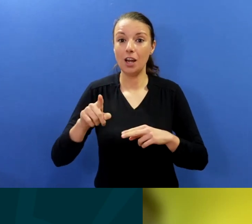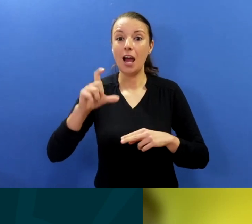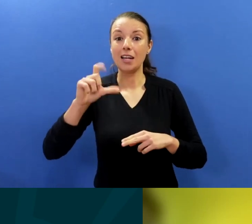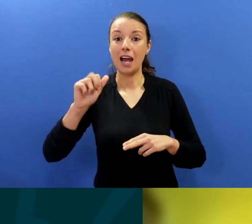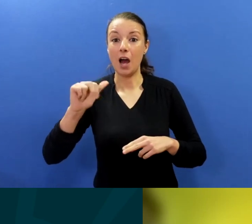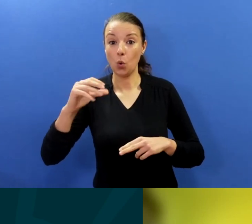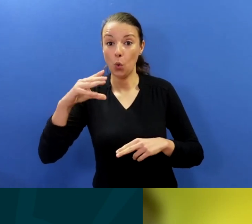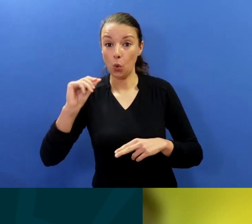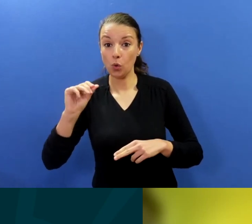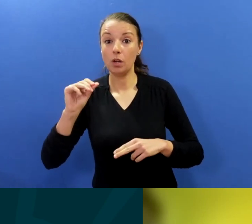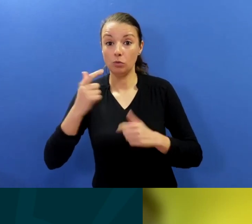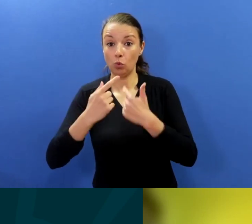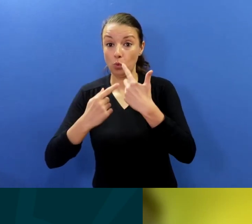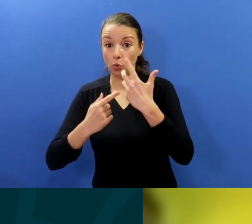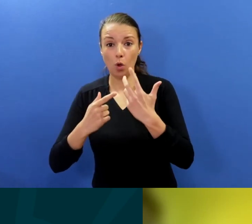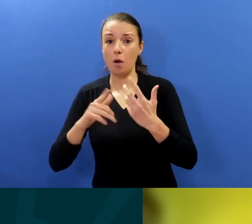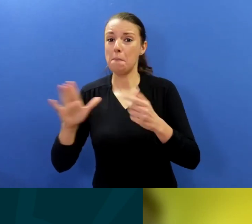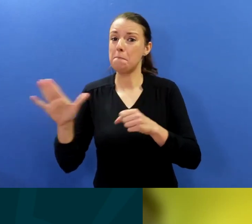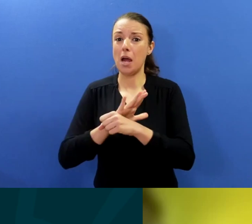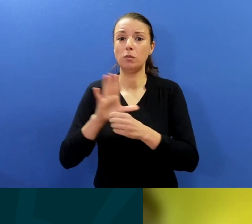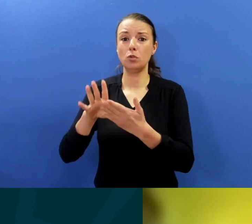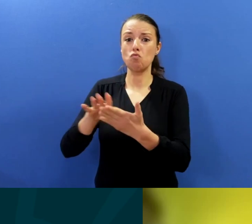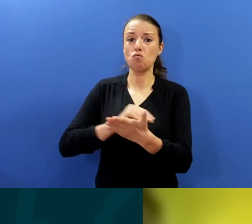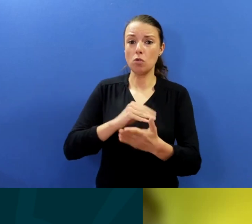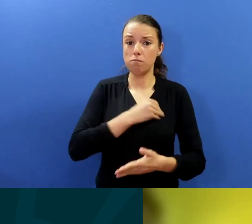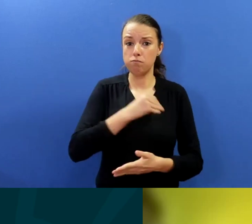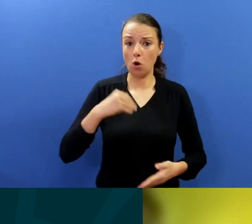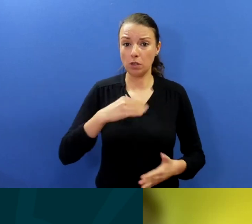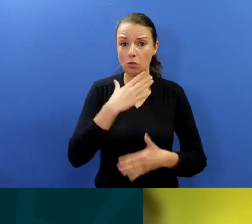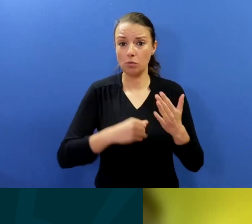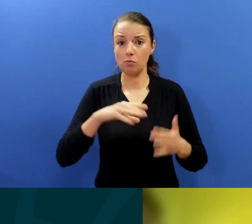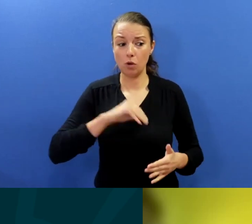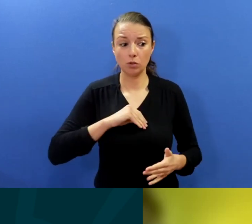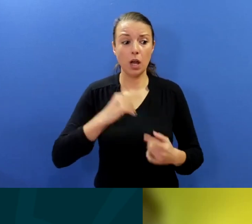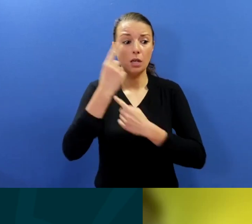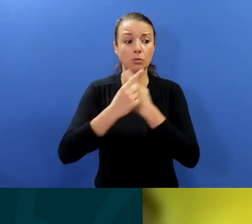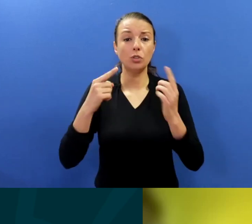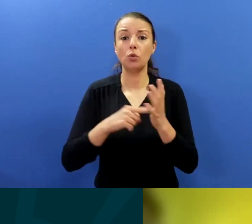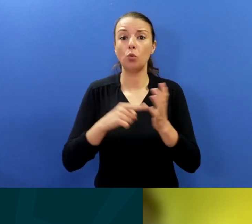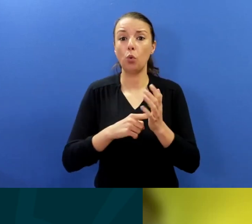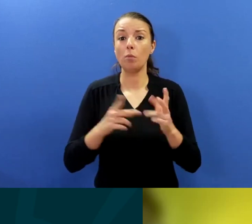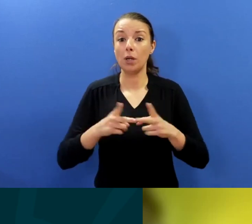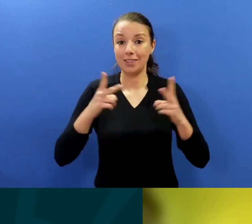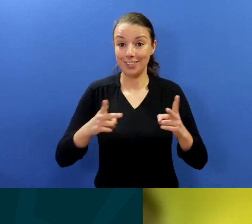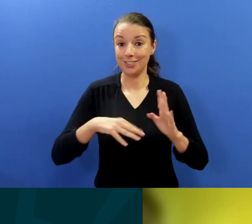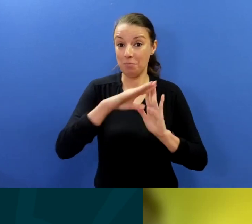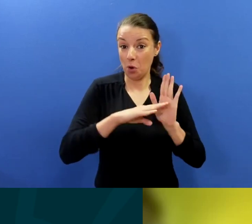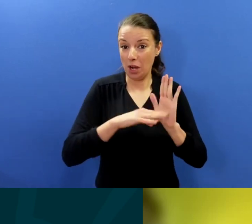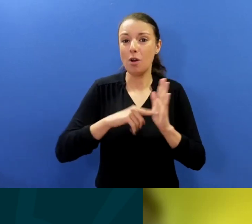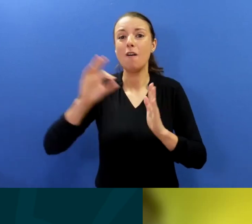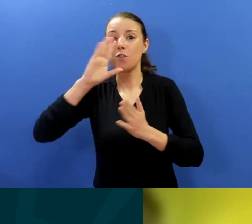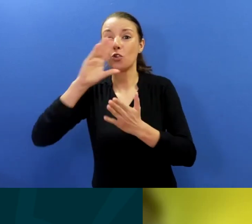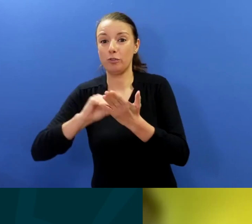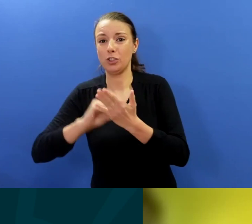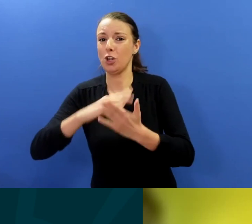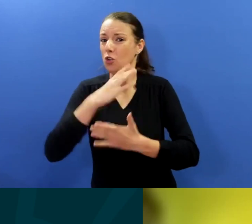to this array of tools applied in Karusz, and I know that it can be fully adopted in Poland. I'm sure that we'll